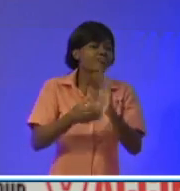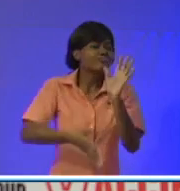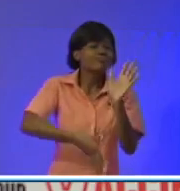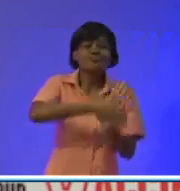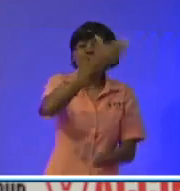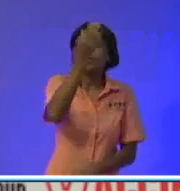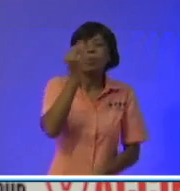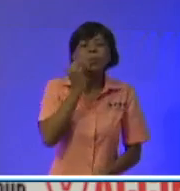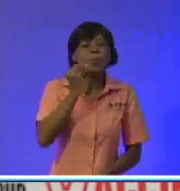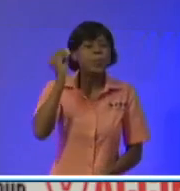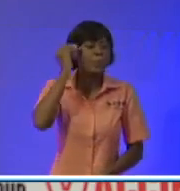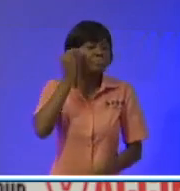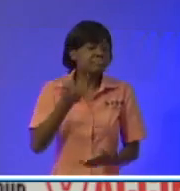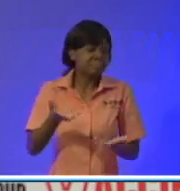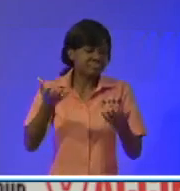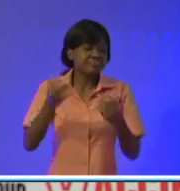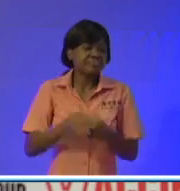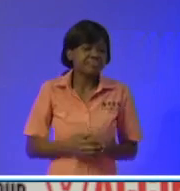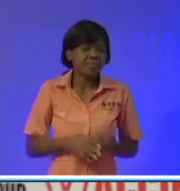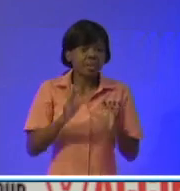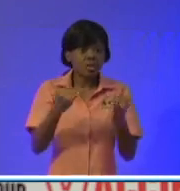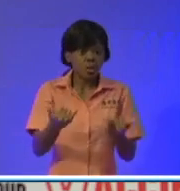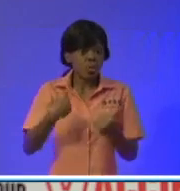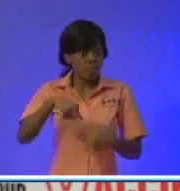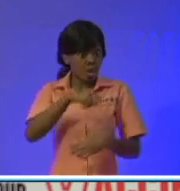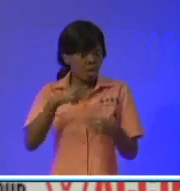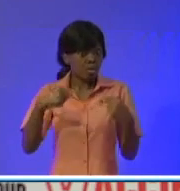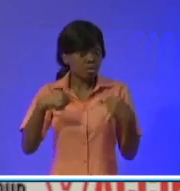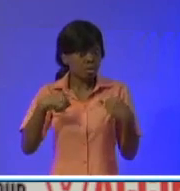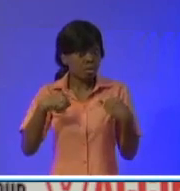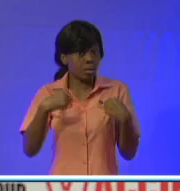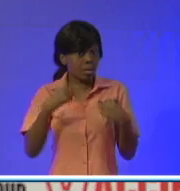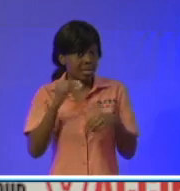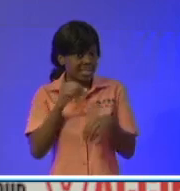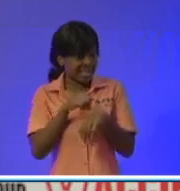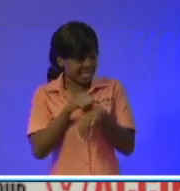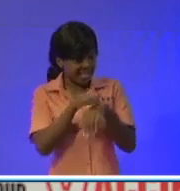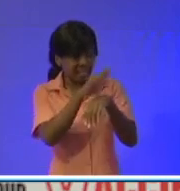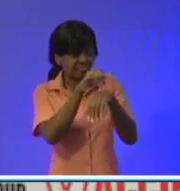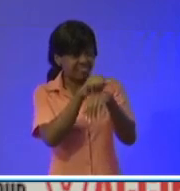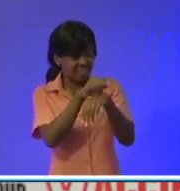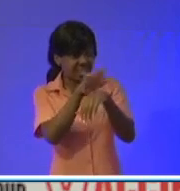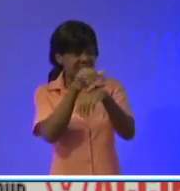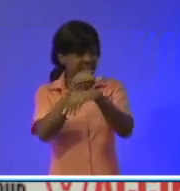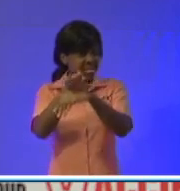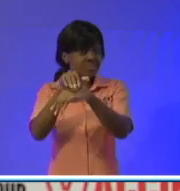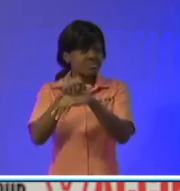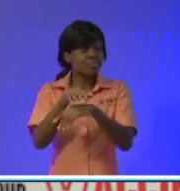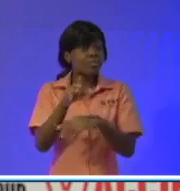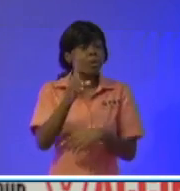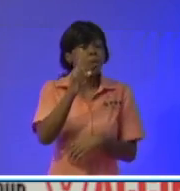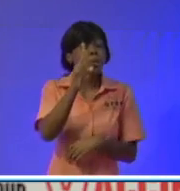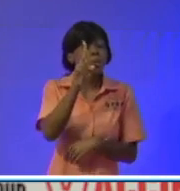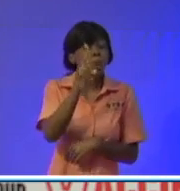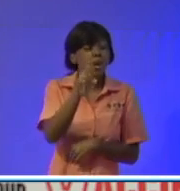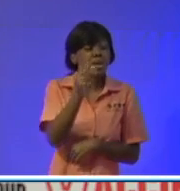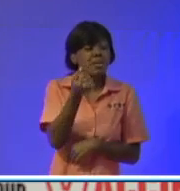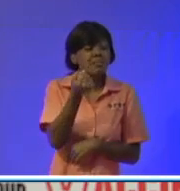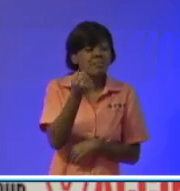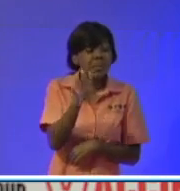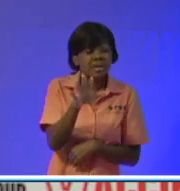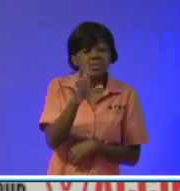weeks 115 oxygen concentrators amongst the five RHAs to meet this